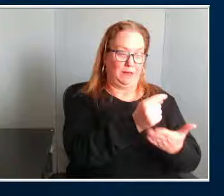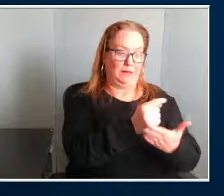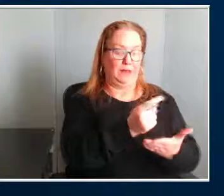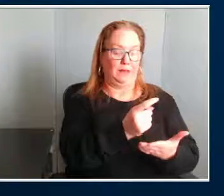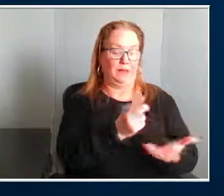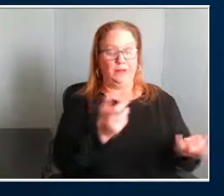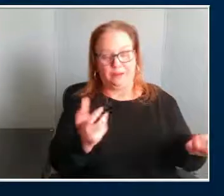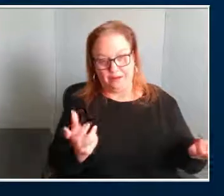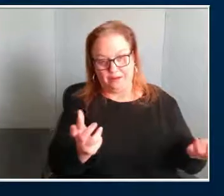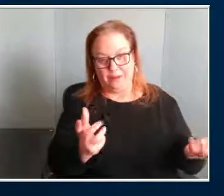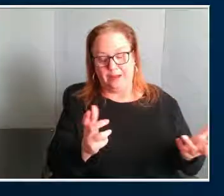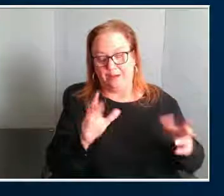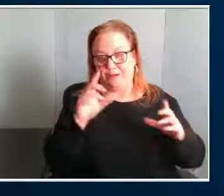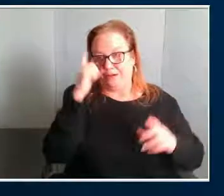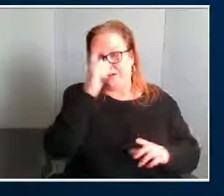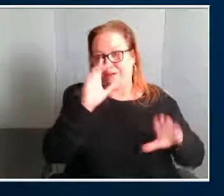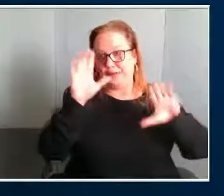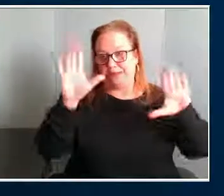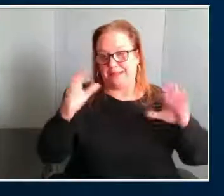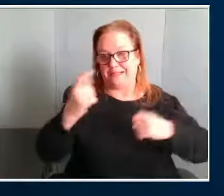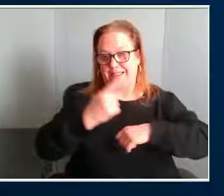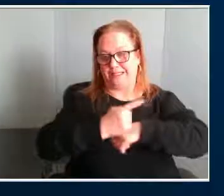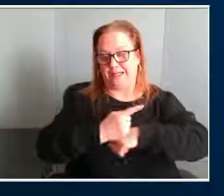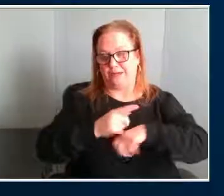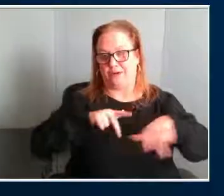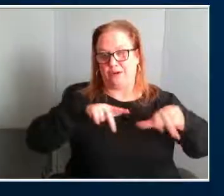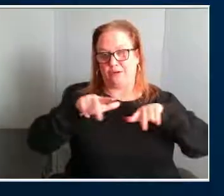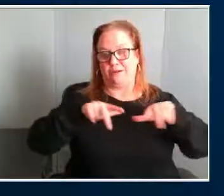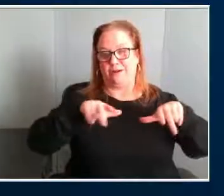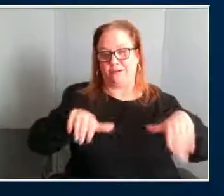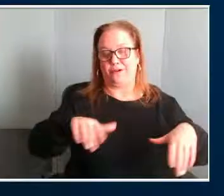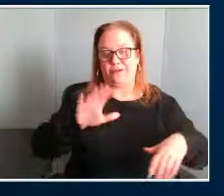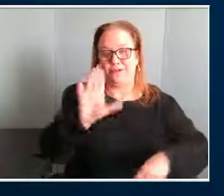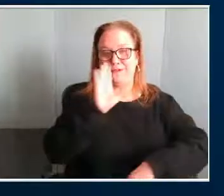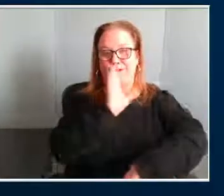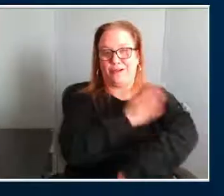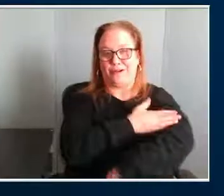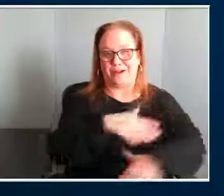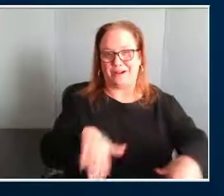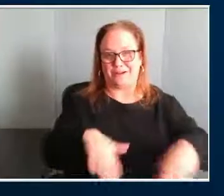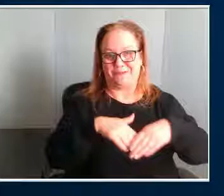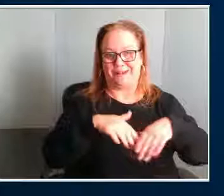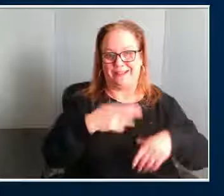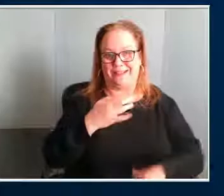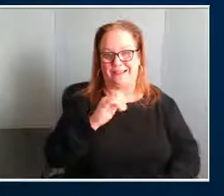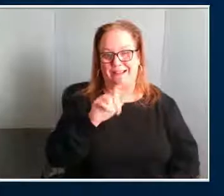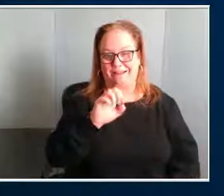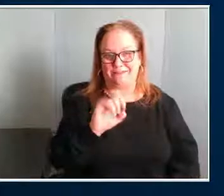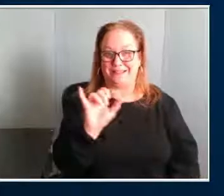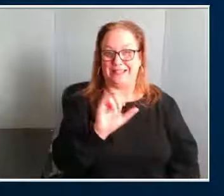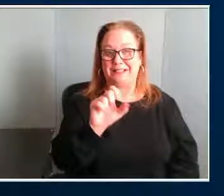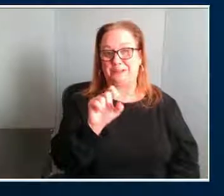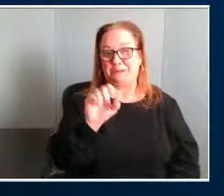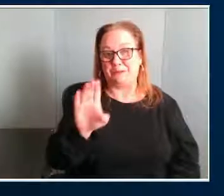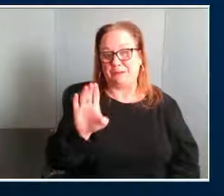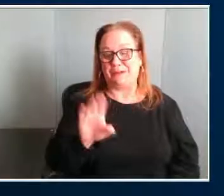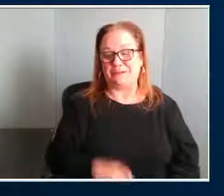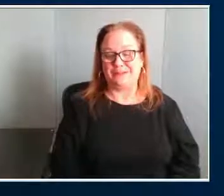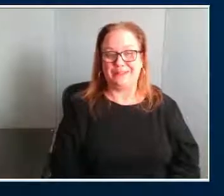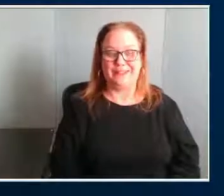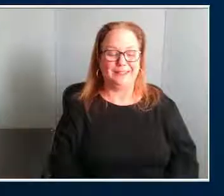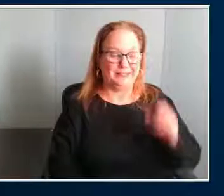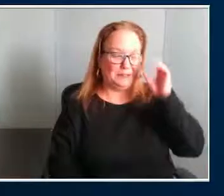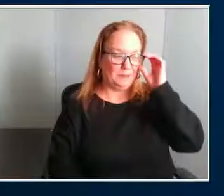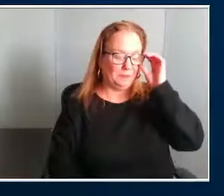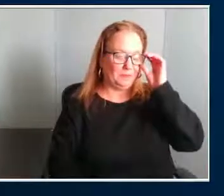you look amazing today, and you were able to walk your daughter down the aisle, which is like the Super Bowl. It is, and we've talked on this